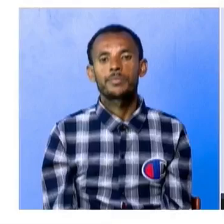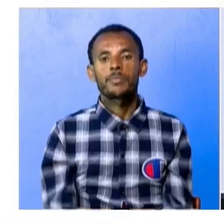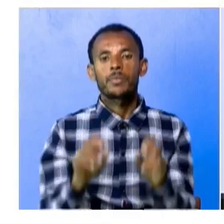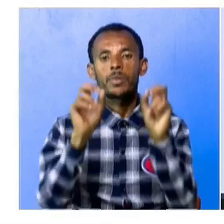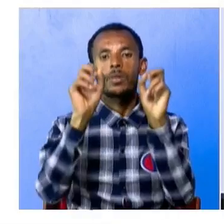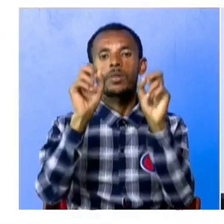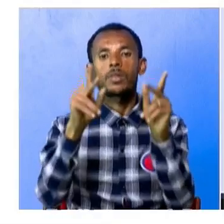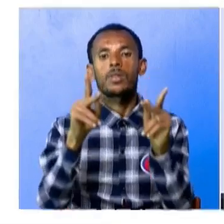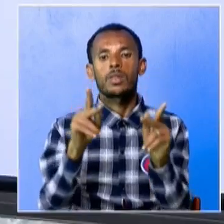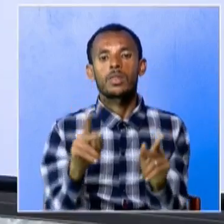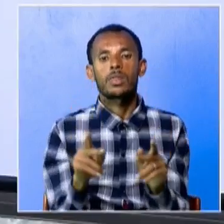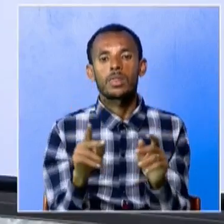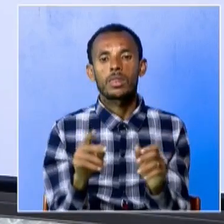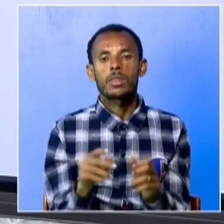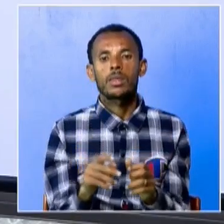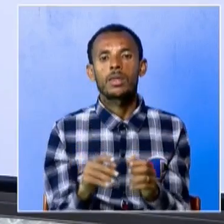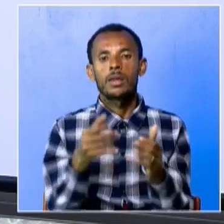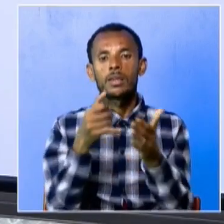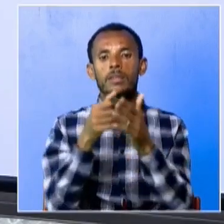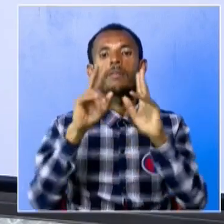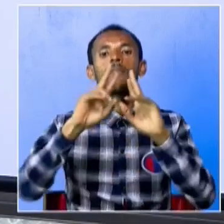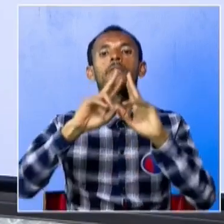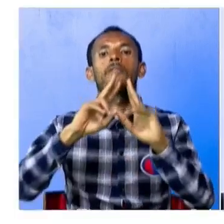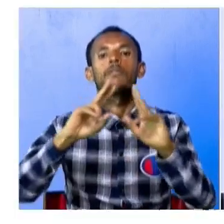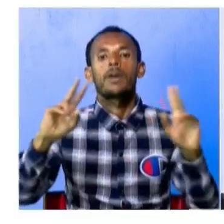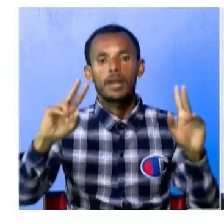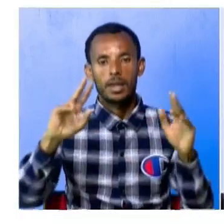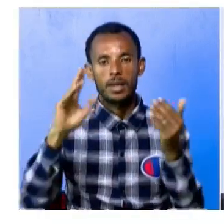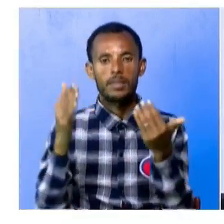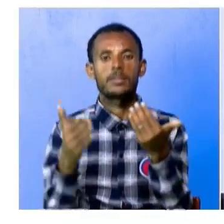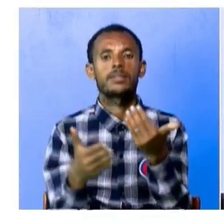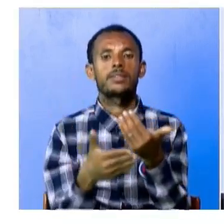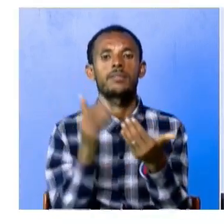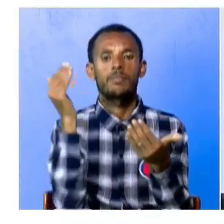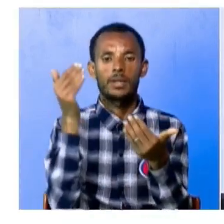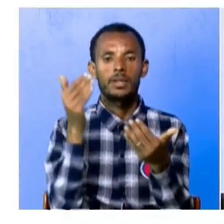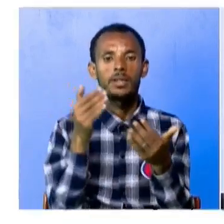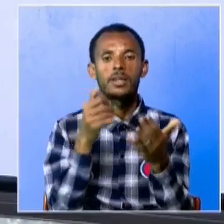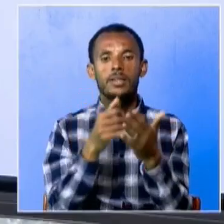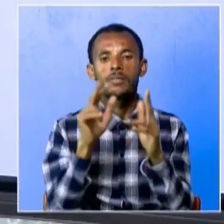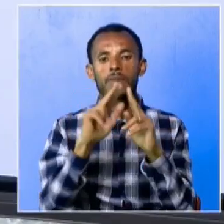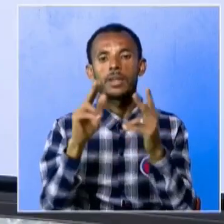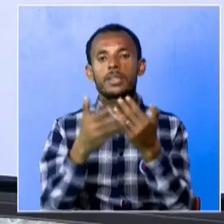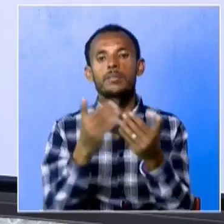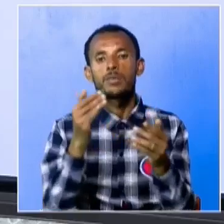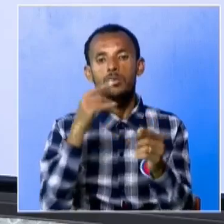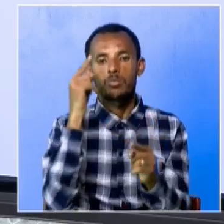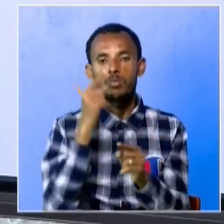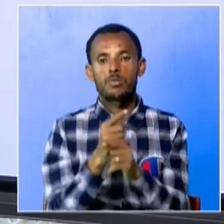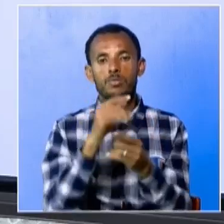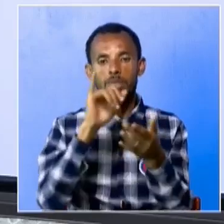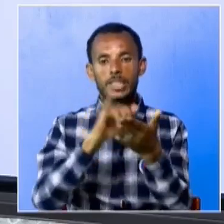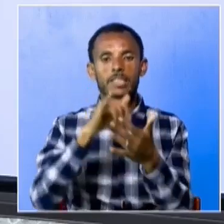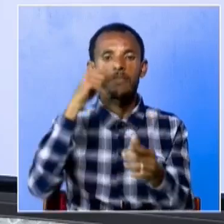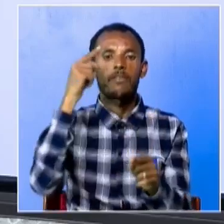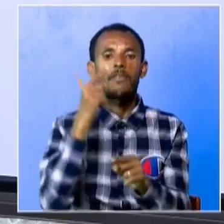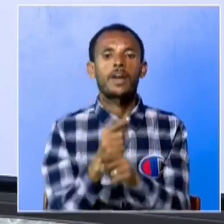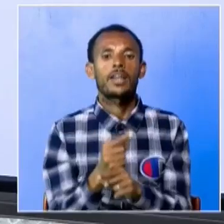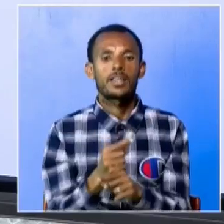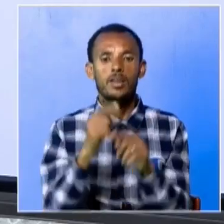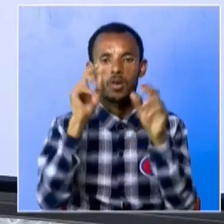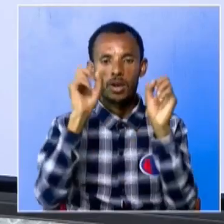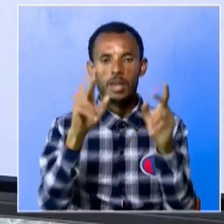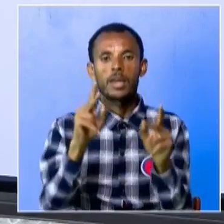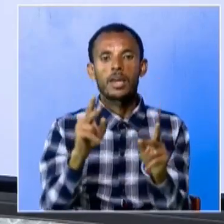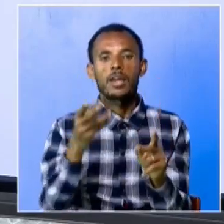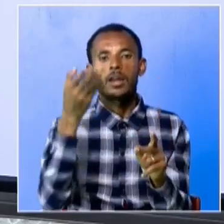Okay. It's very simple to prove this fact. Okay. In